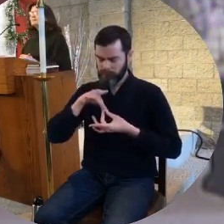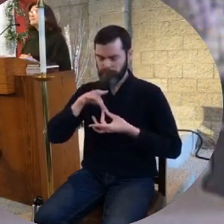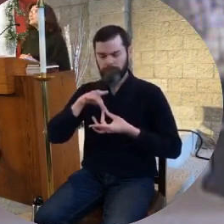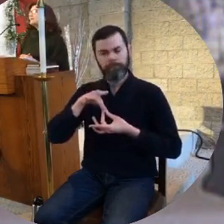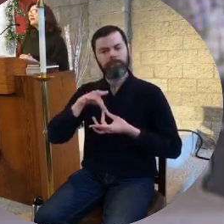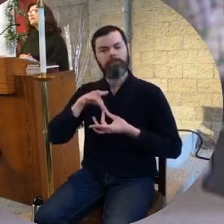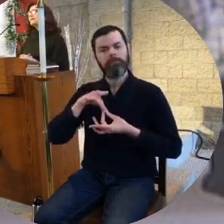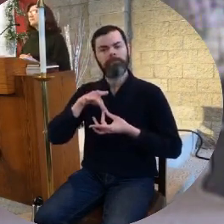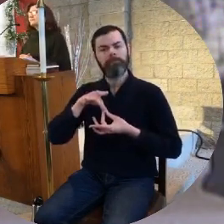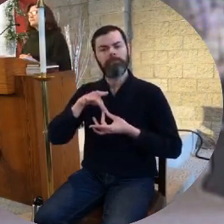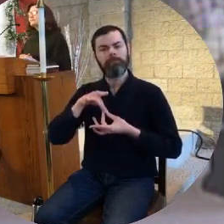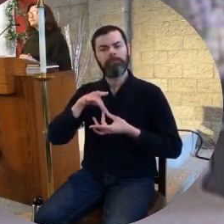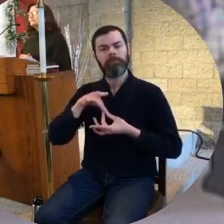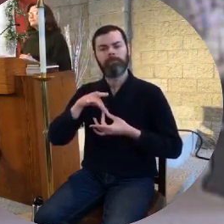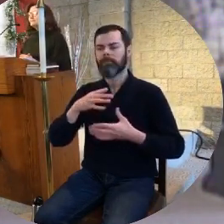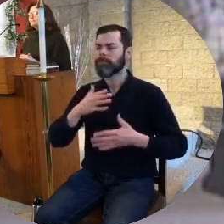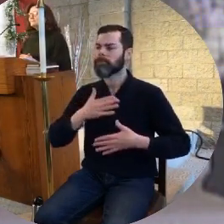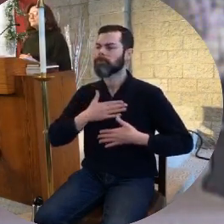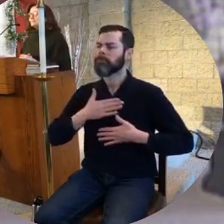Take a deep breath